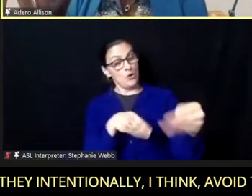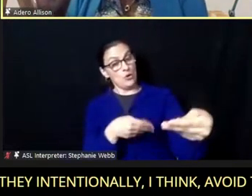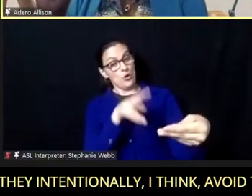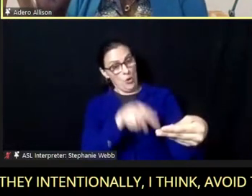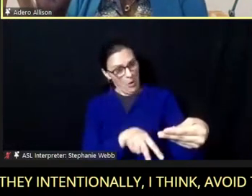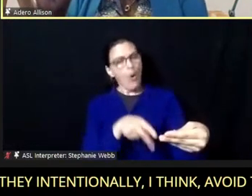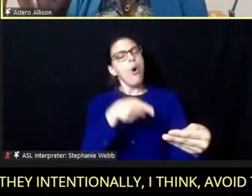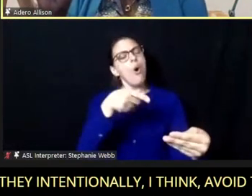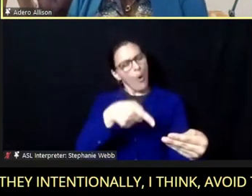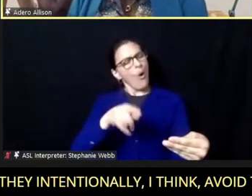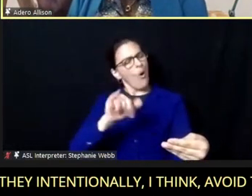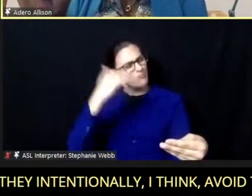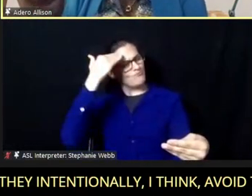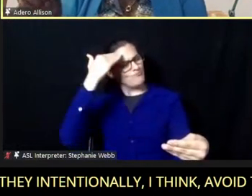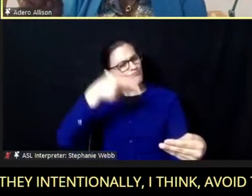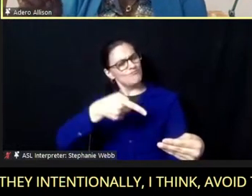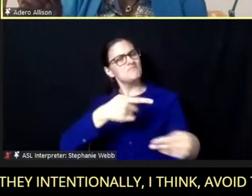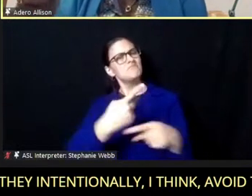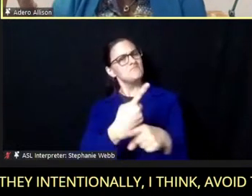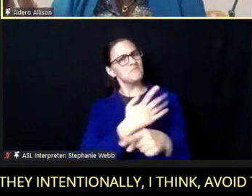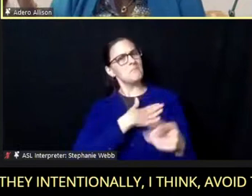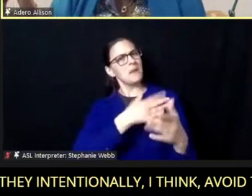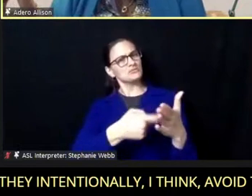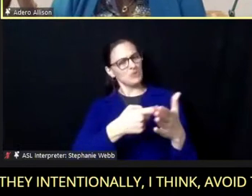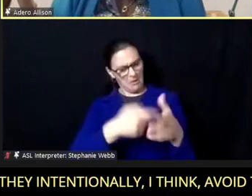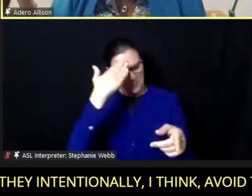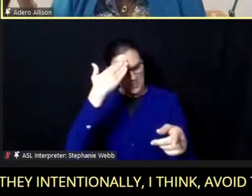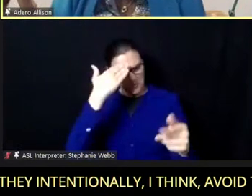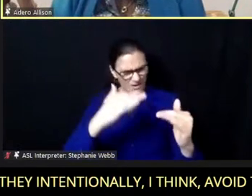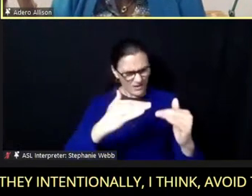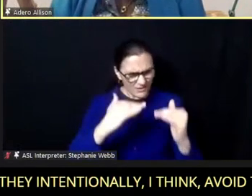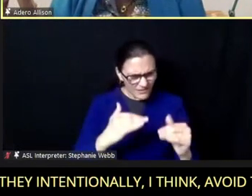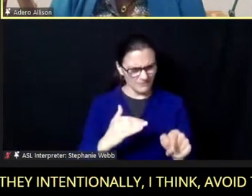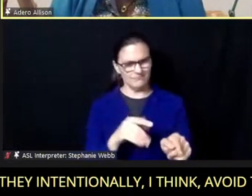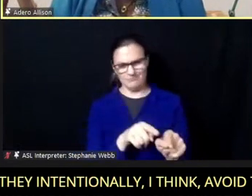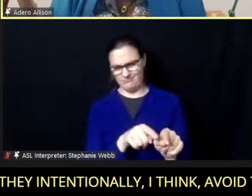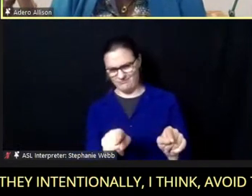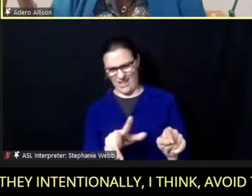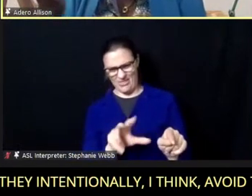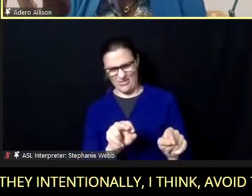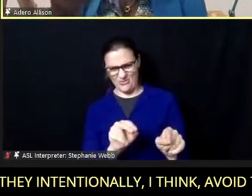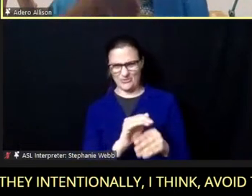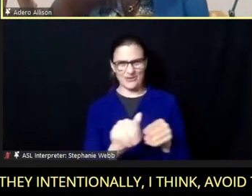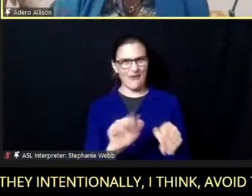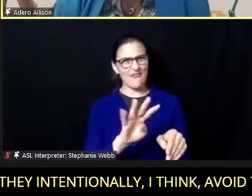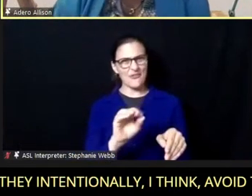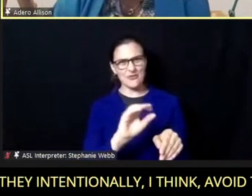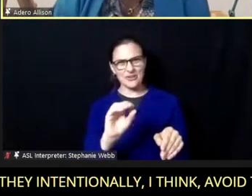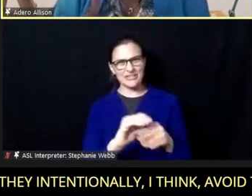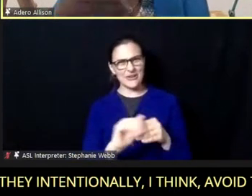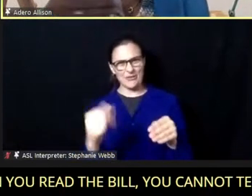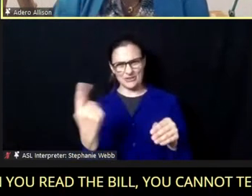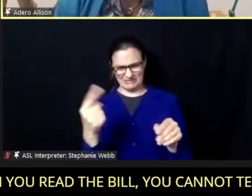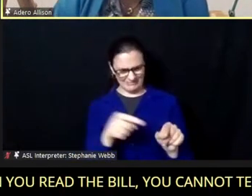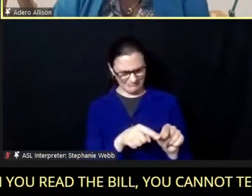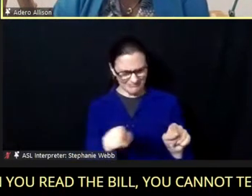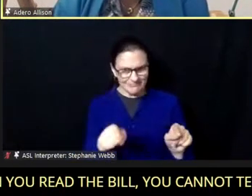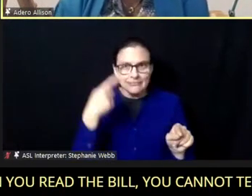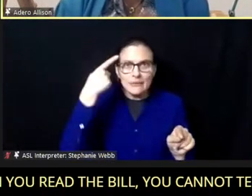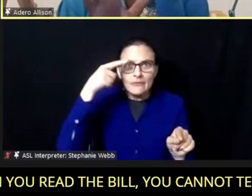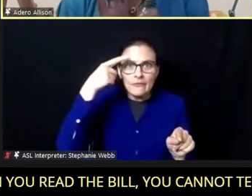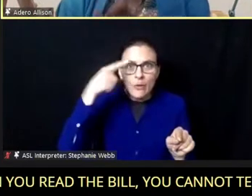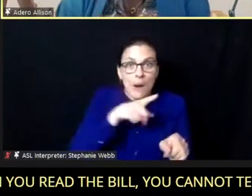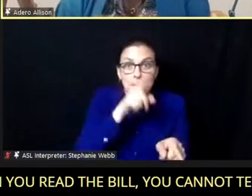of service something. You know, it didn't say what that was. It didn't say equipment. It didn't say modem.